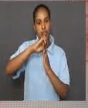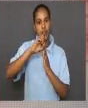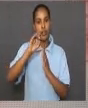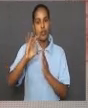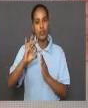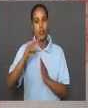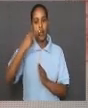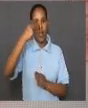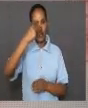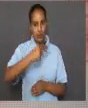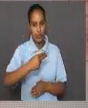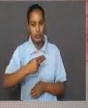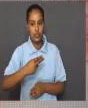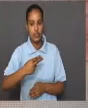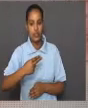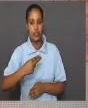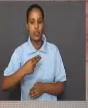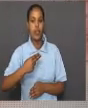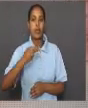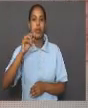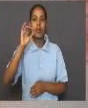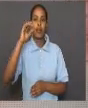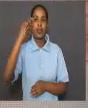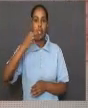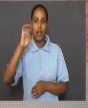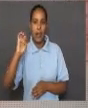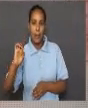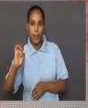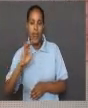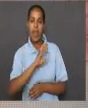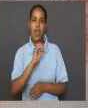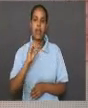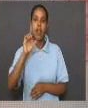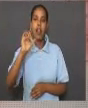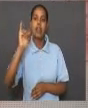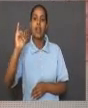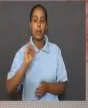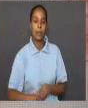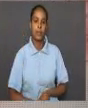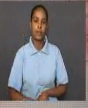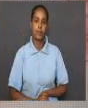of hydrogen, helium, and lithium.